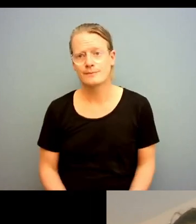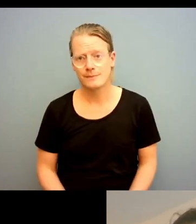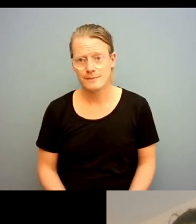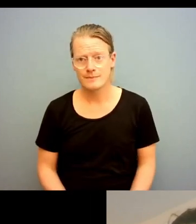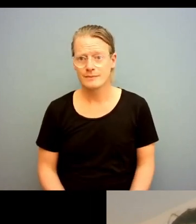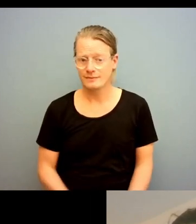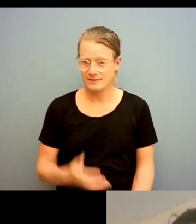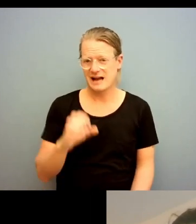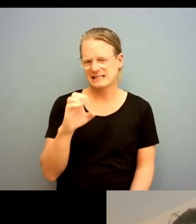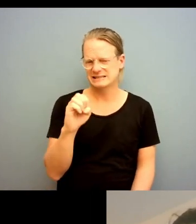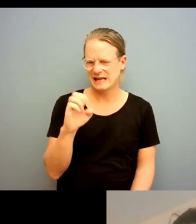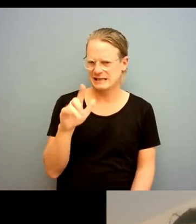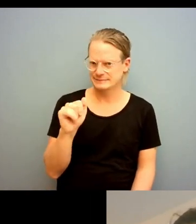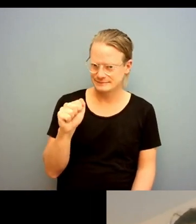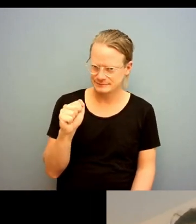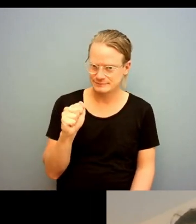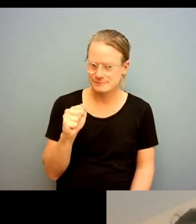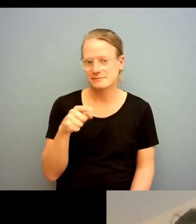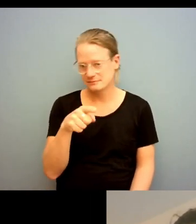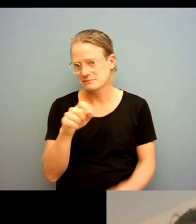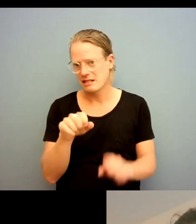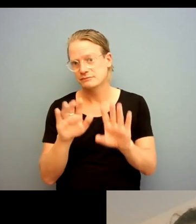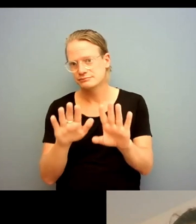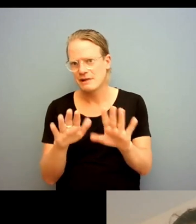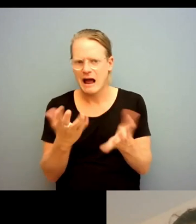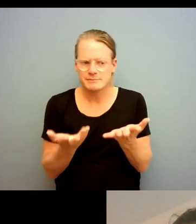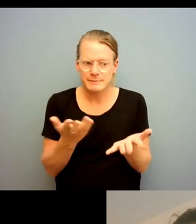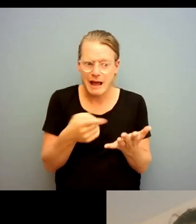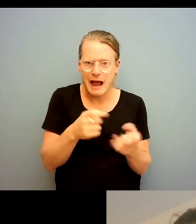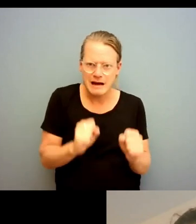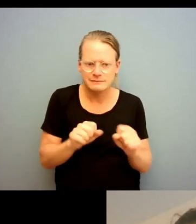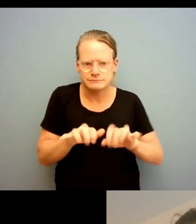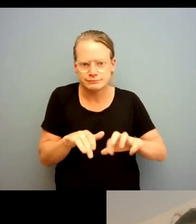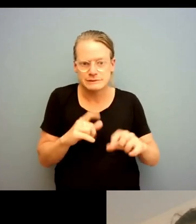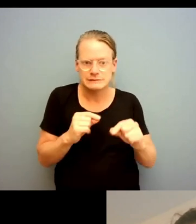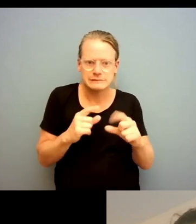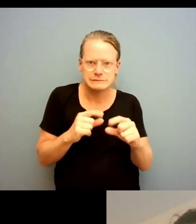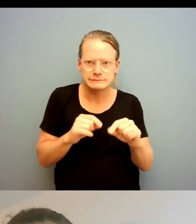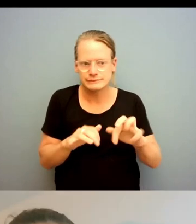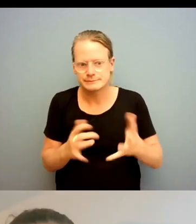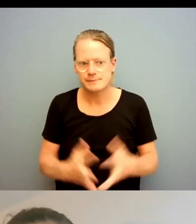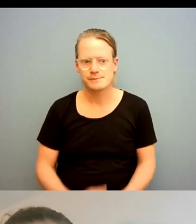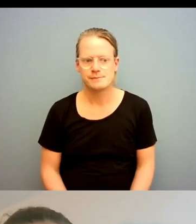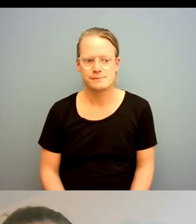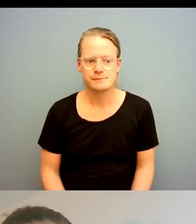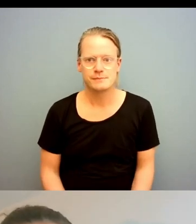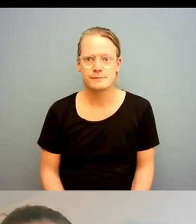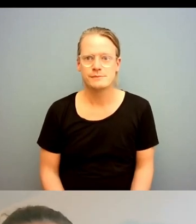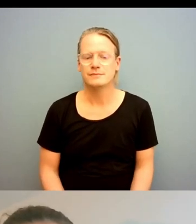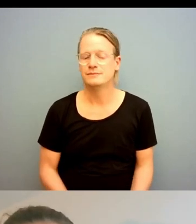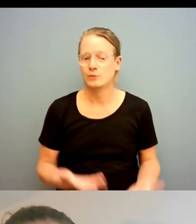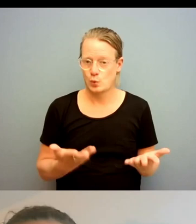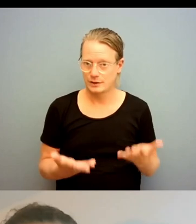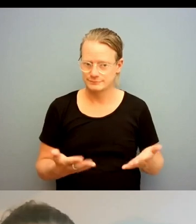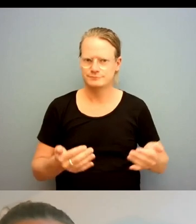you and the other speaker from Sami Suster, who